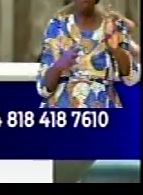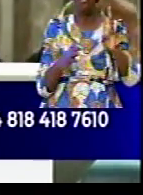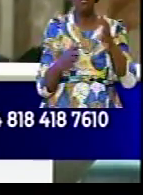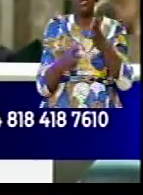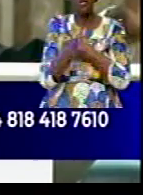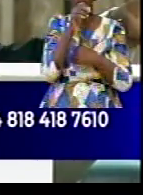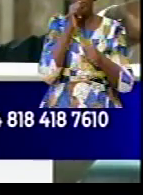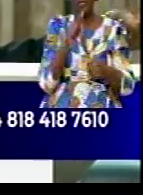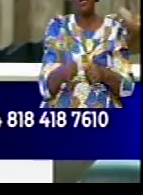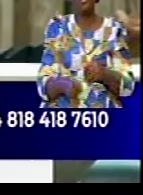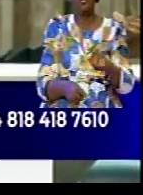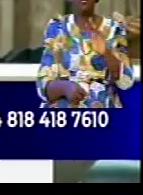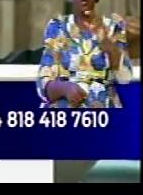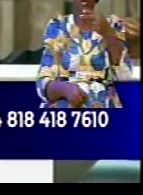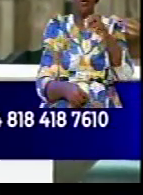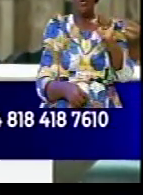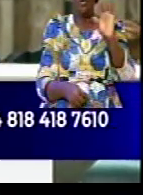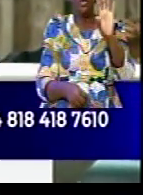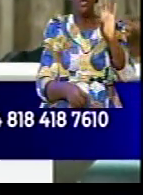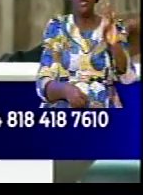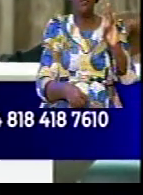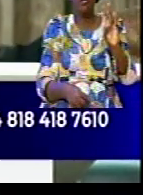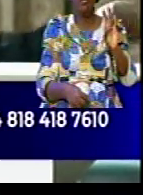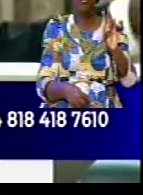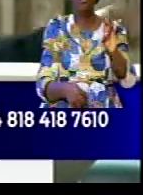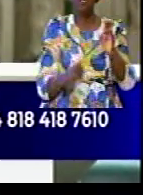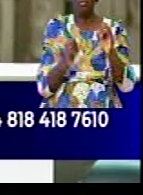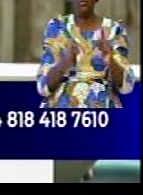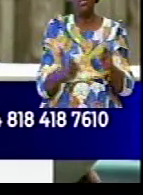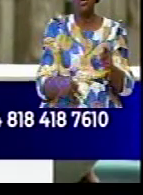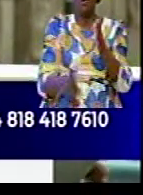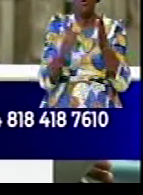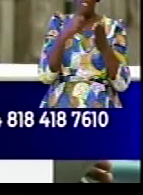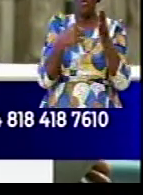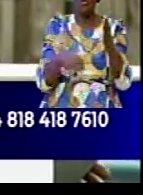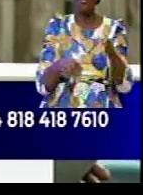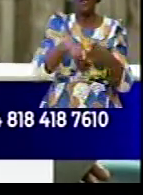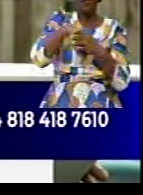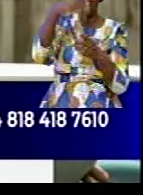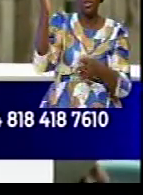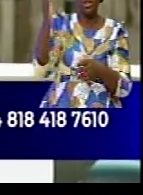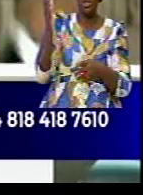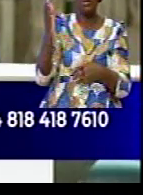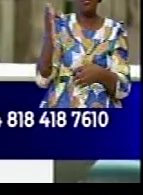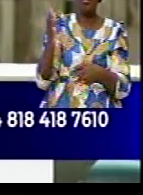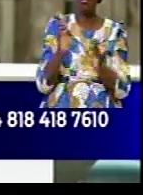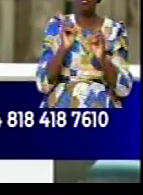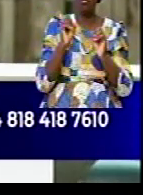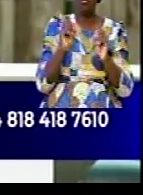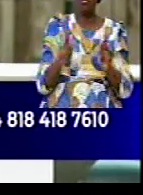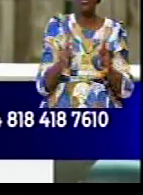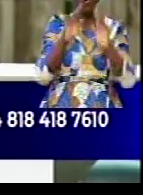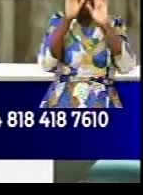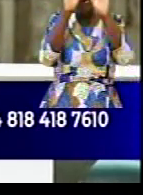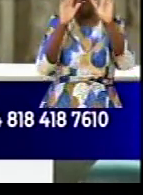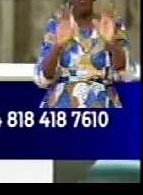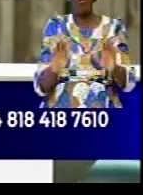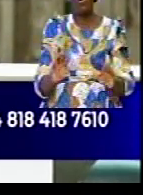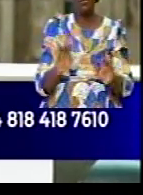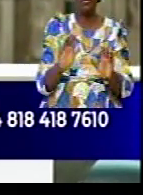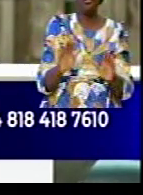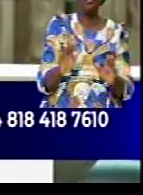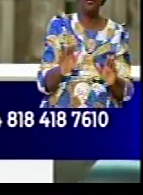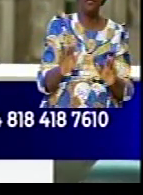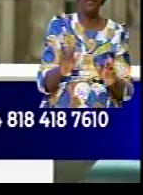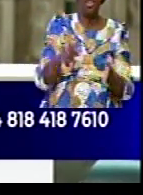Okay, hall six, are we through? God bless you. Hall seven. Okay, what of outside? Are